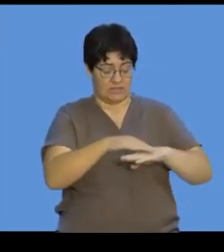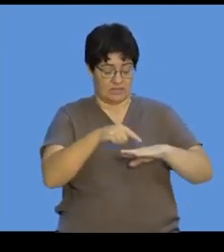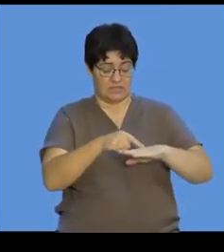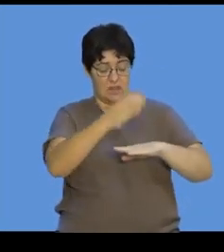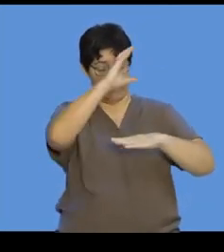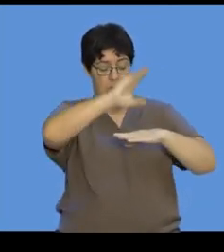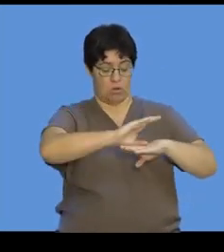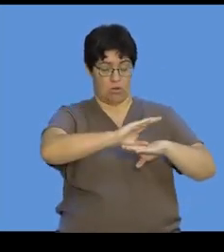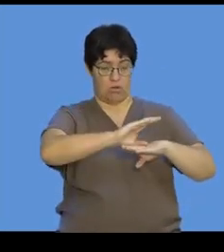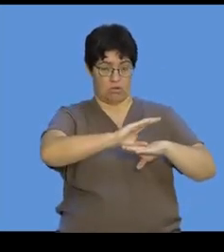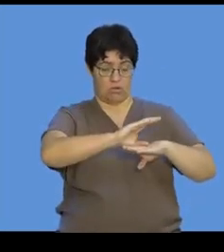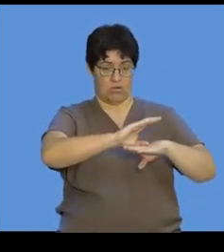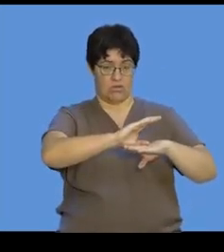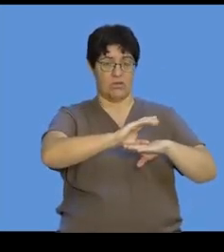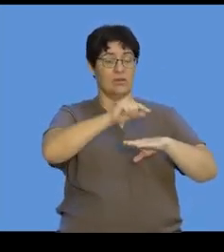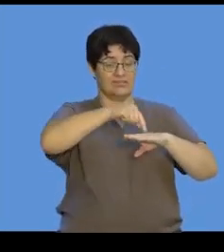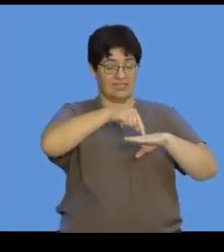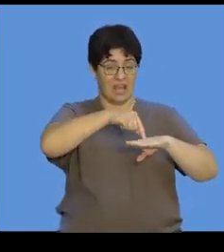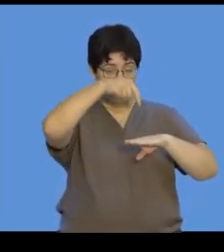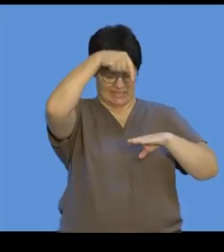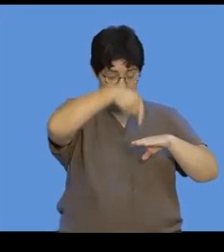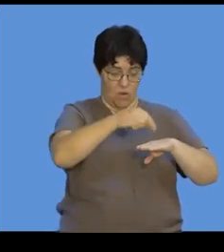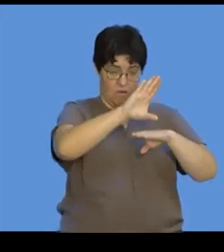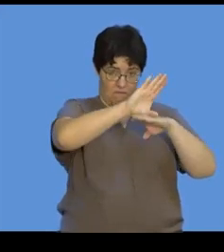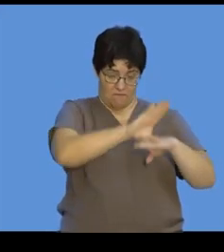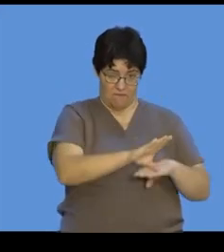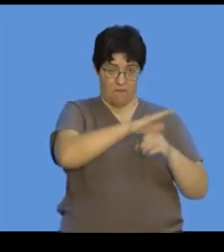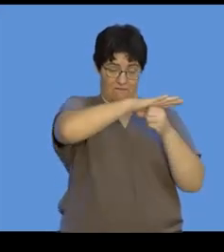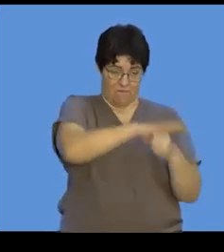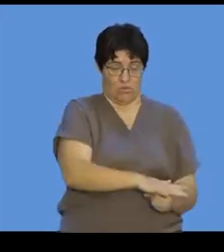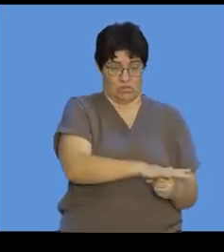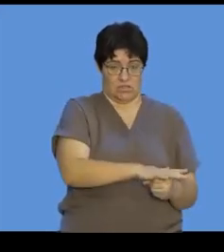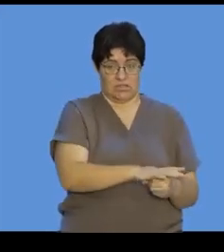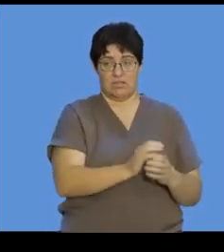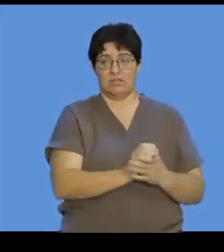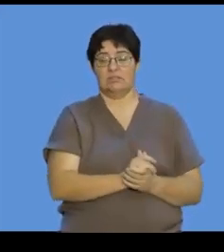this block is actually the force that this block exerts, and